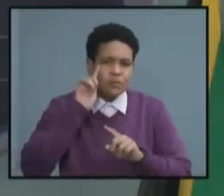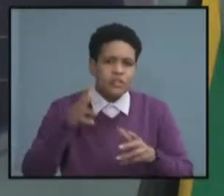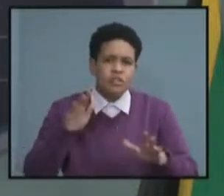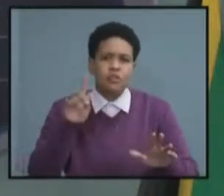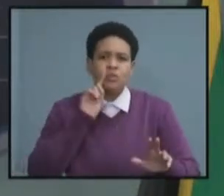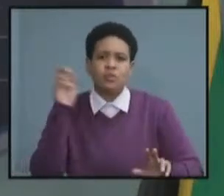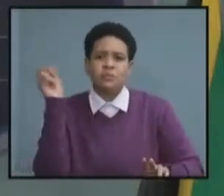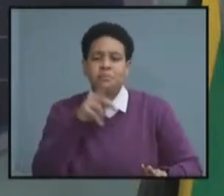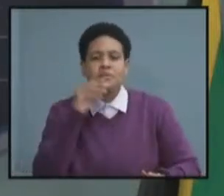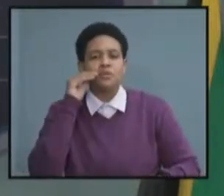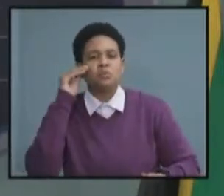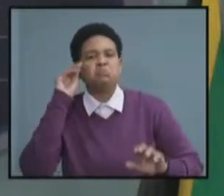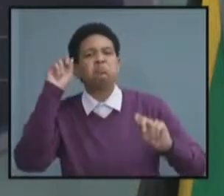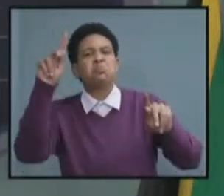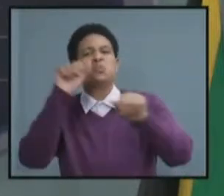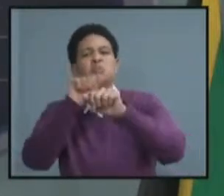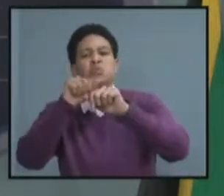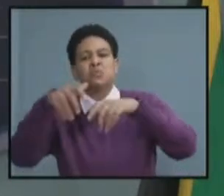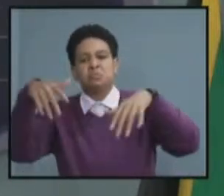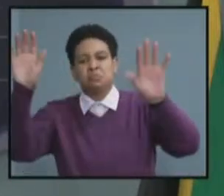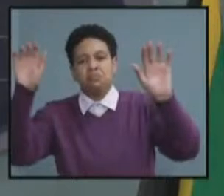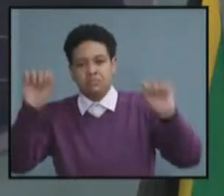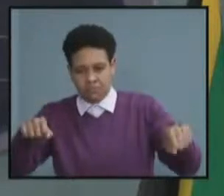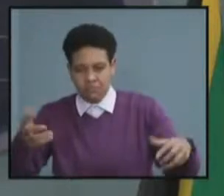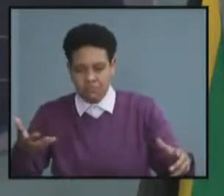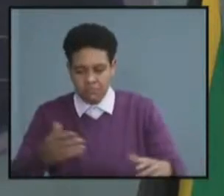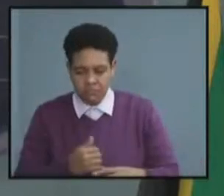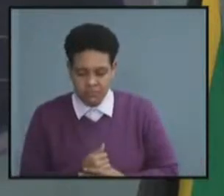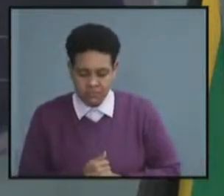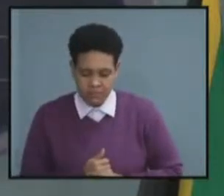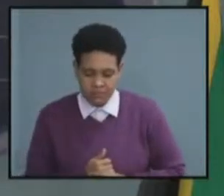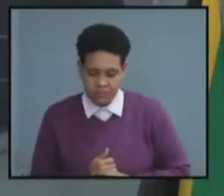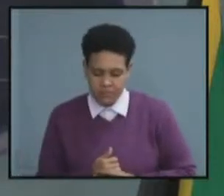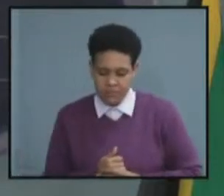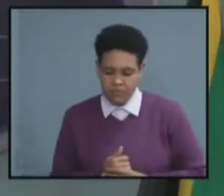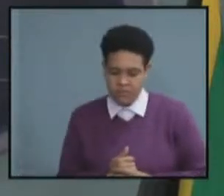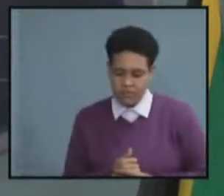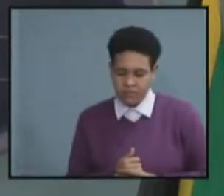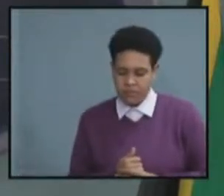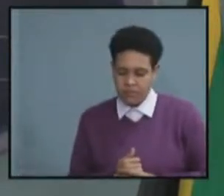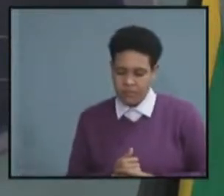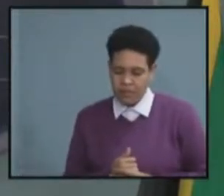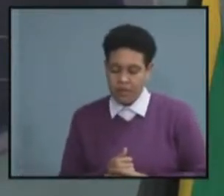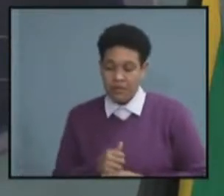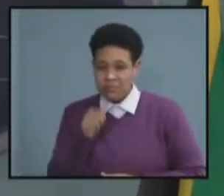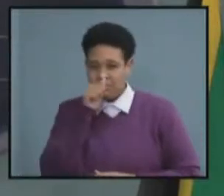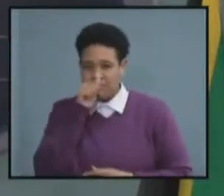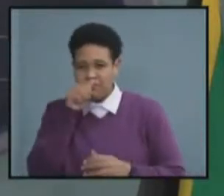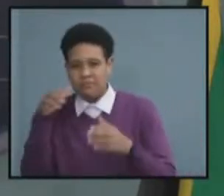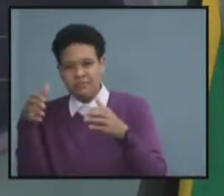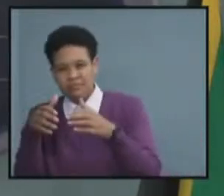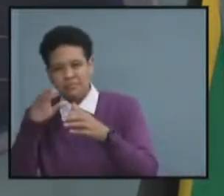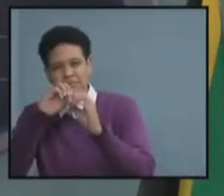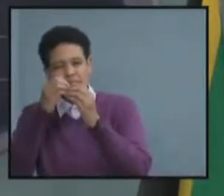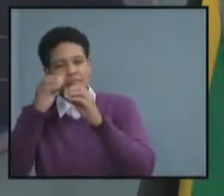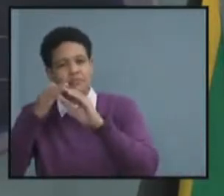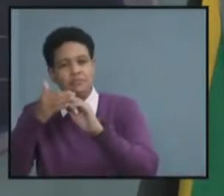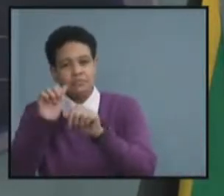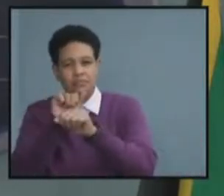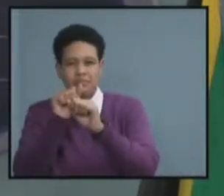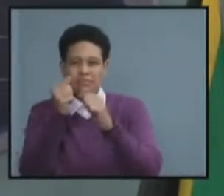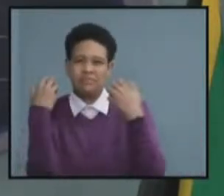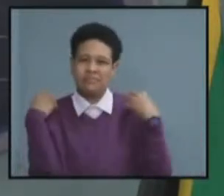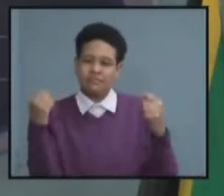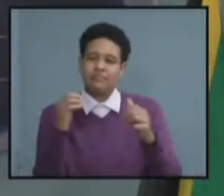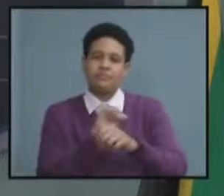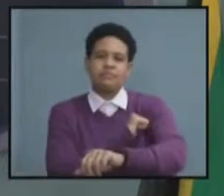to return to work. The PSOJ has been working with the health authorities, and we are